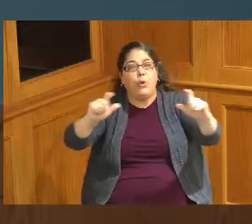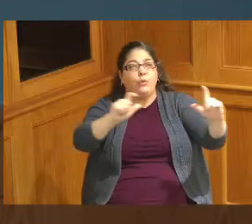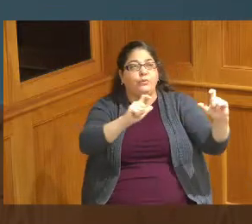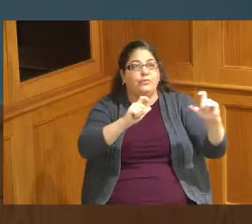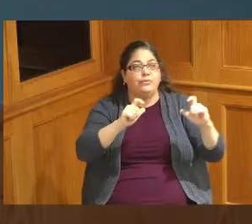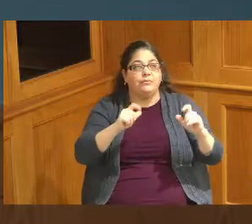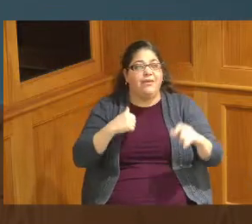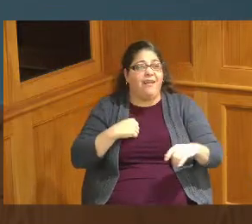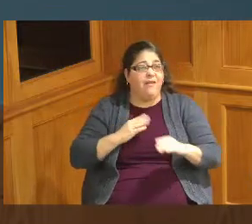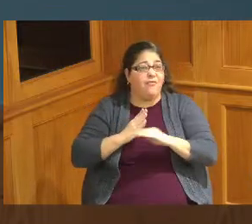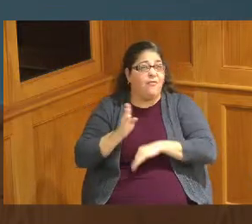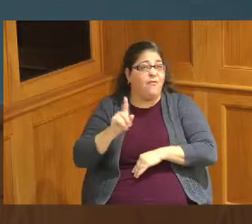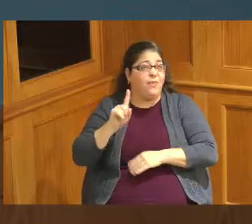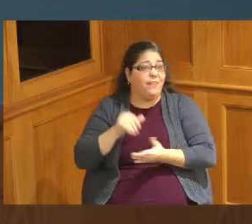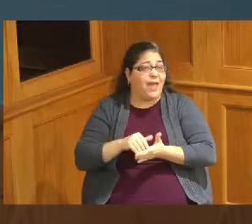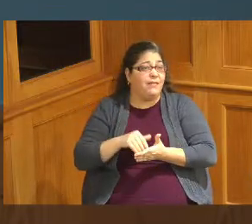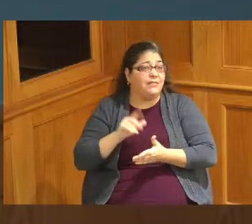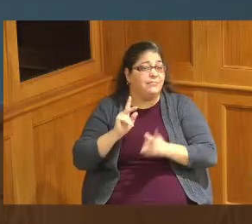had 1,000 people.